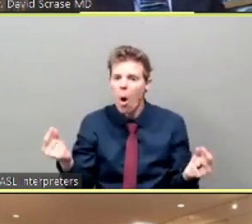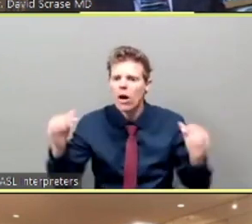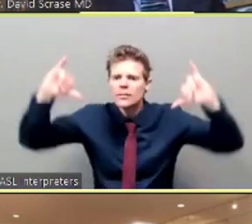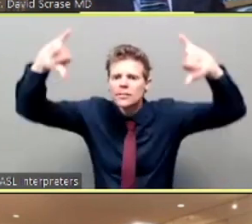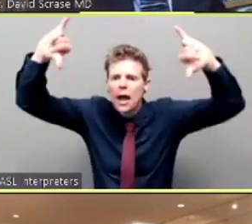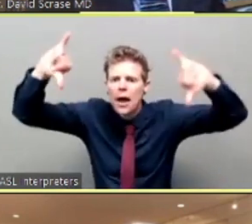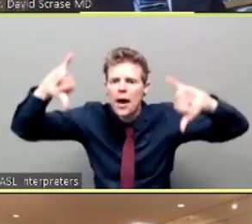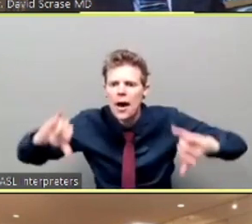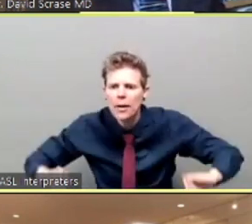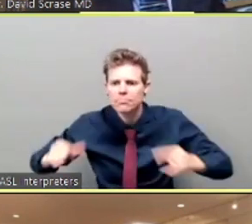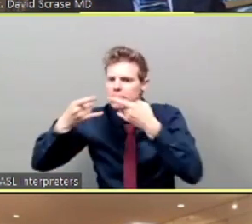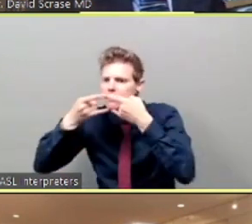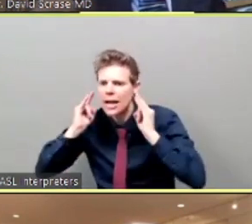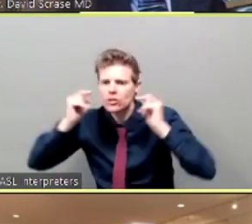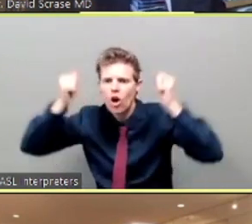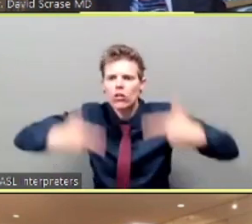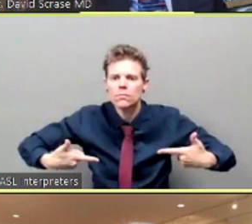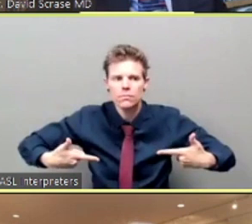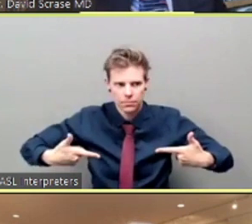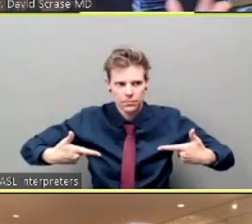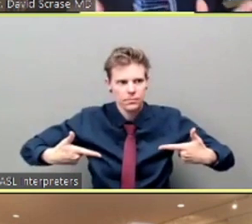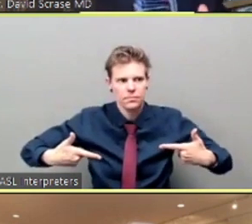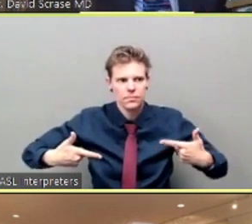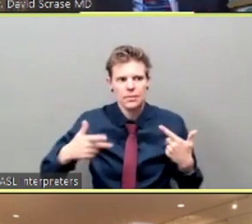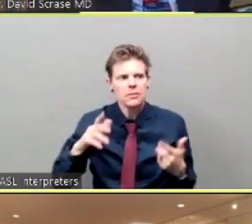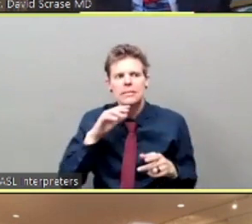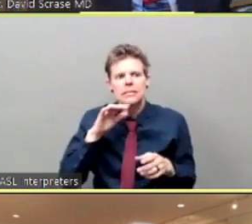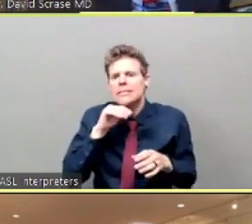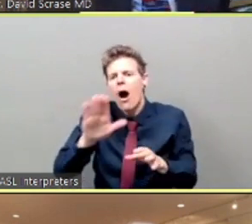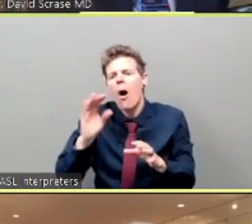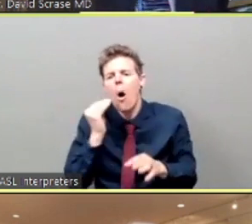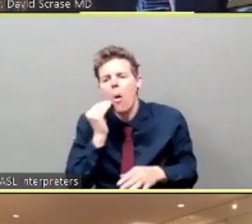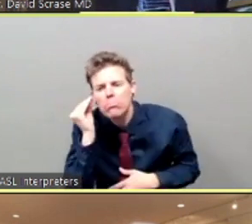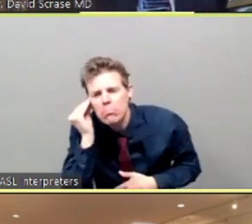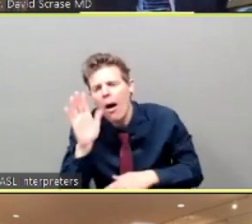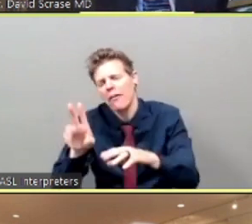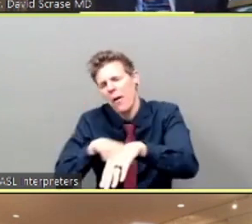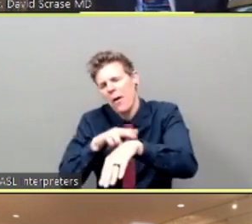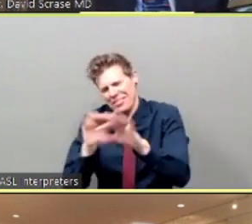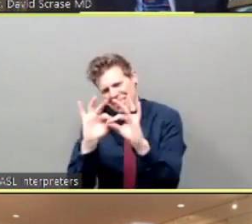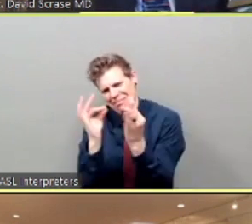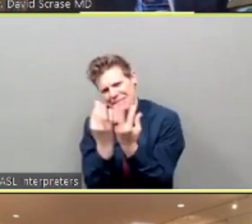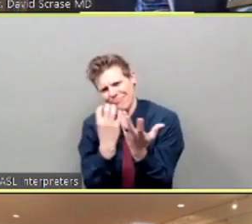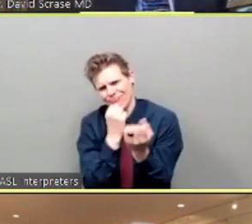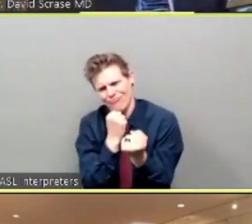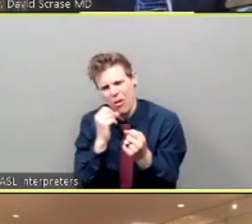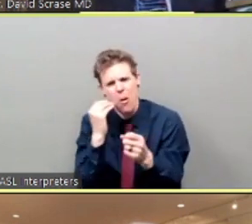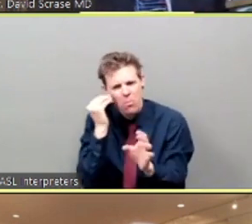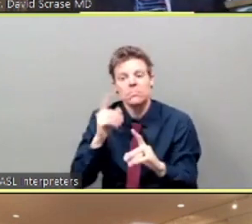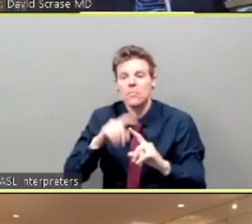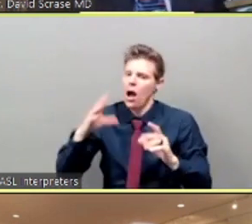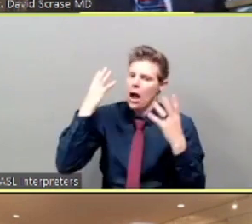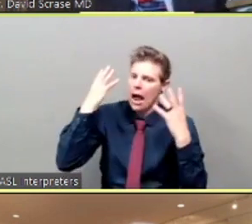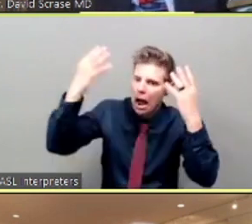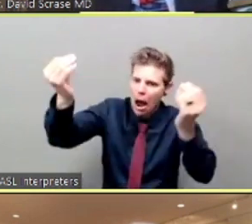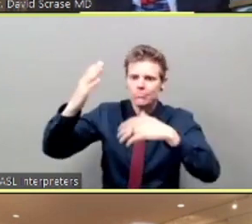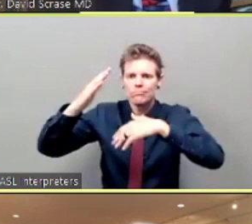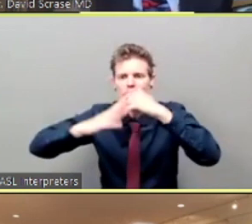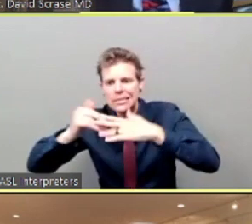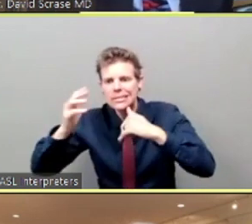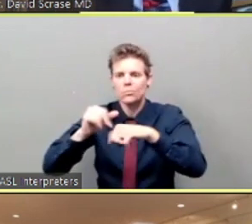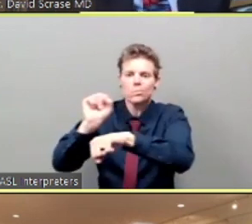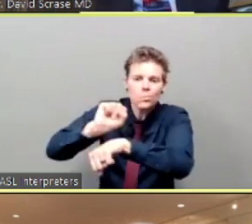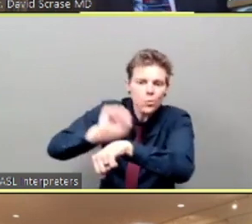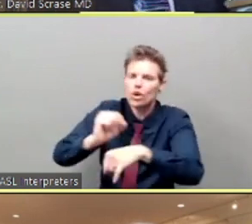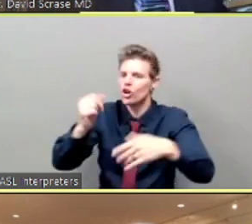family. But again, if you look at the left side for unvaccinated people, some of these activities are less safe,